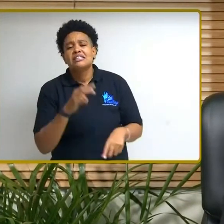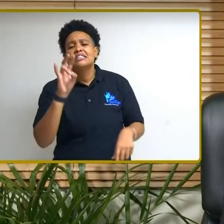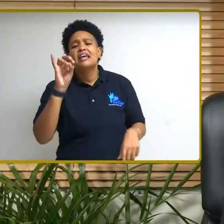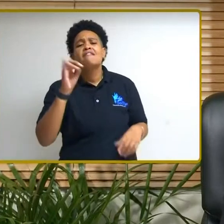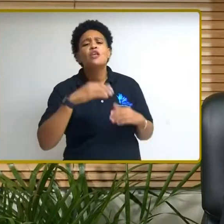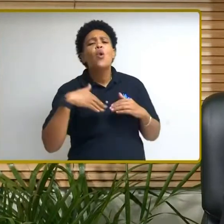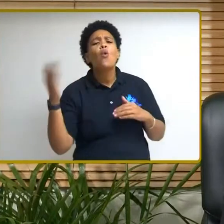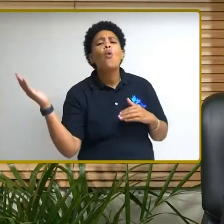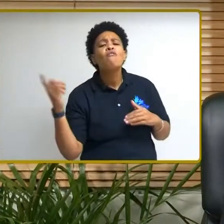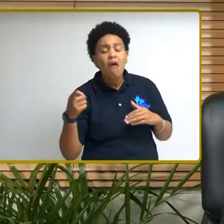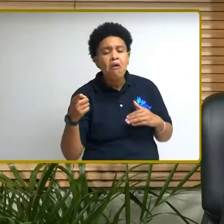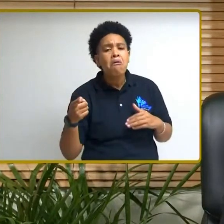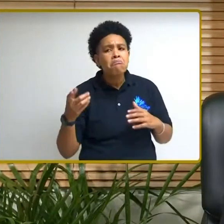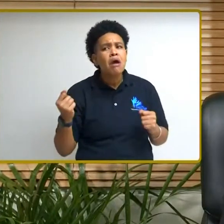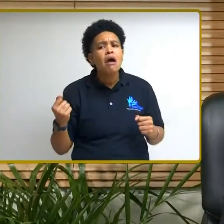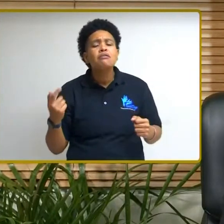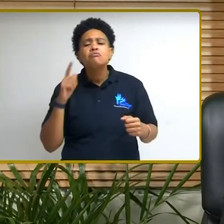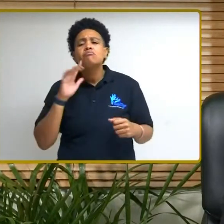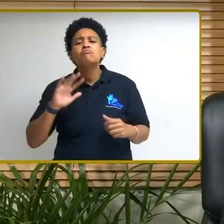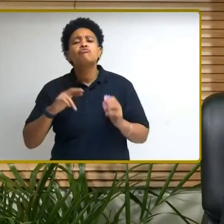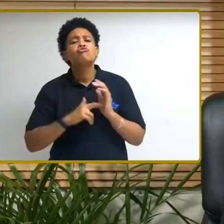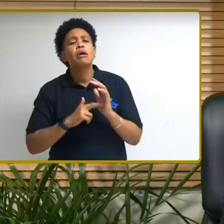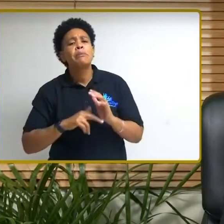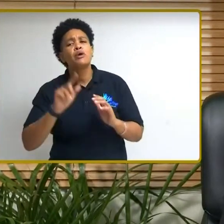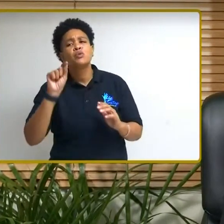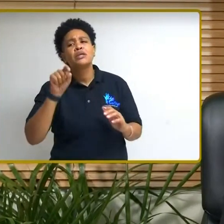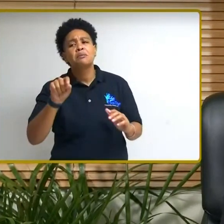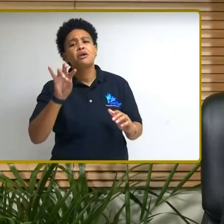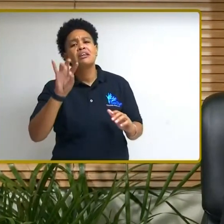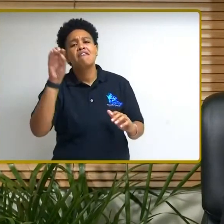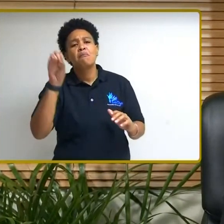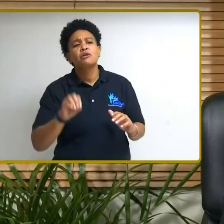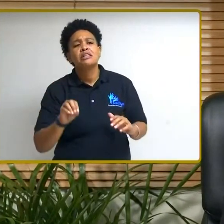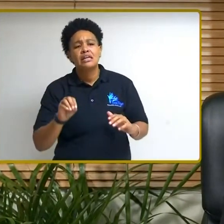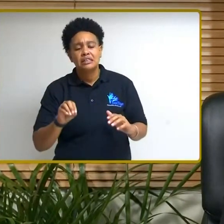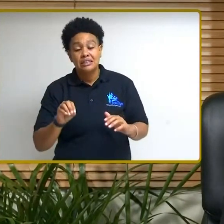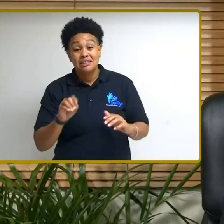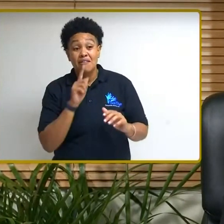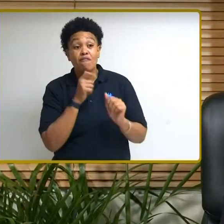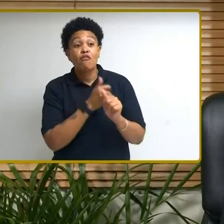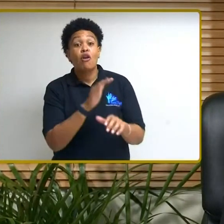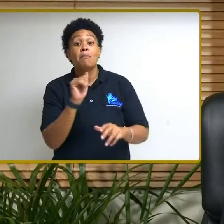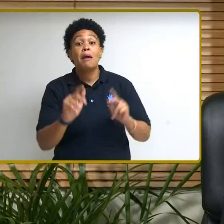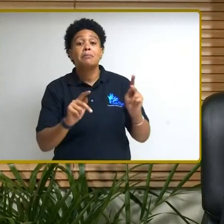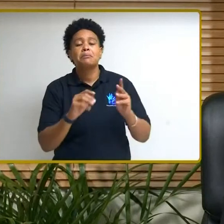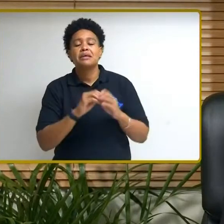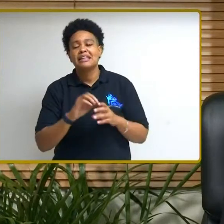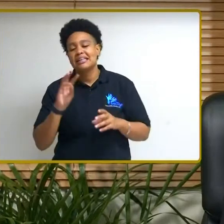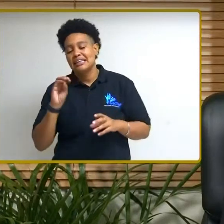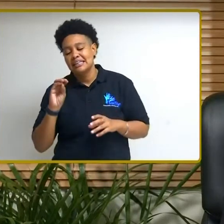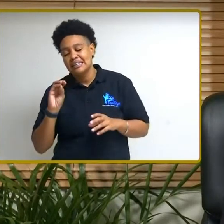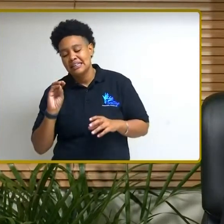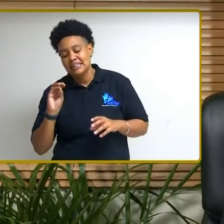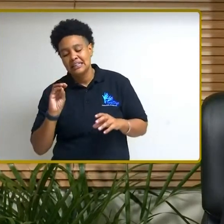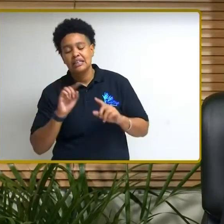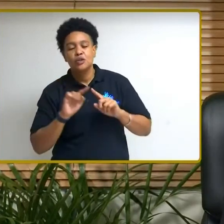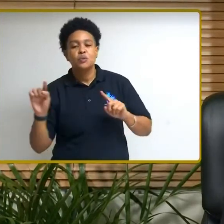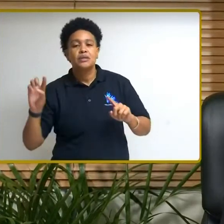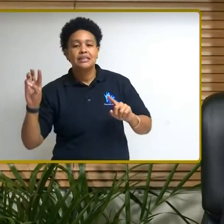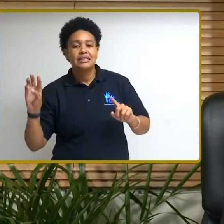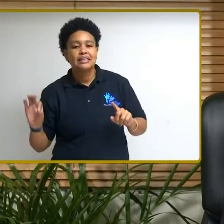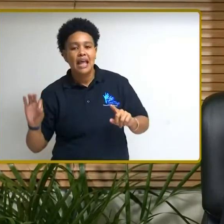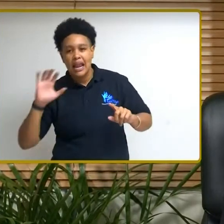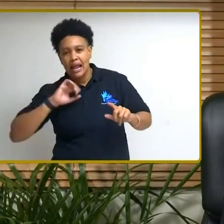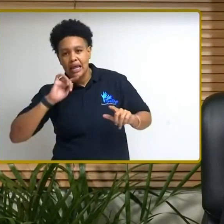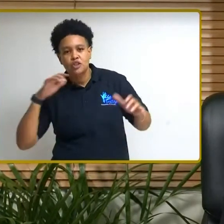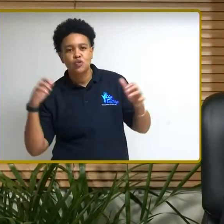years and older, representing some 20.7%, followed by persons in the 60 to 69